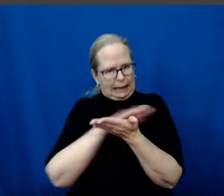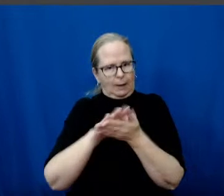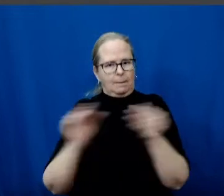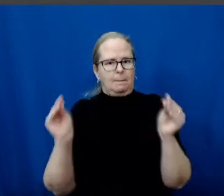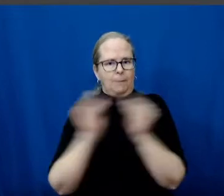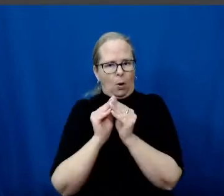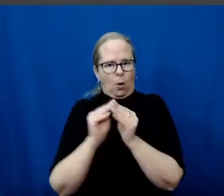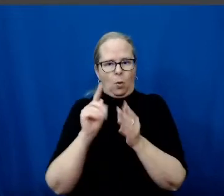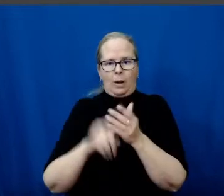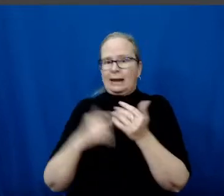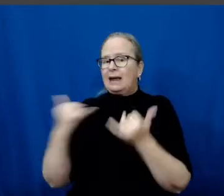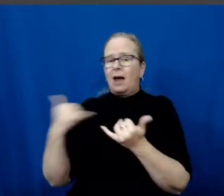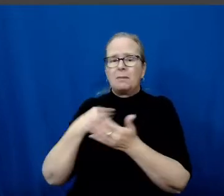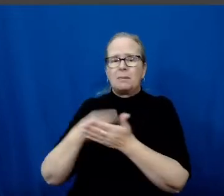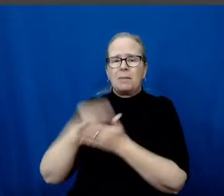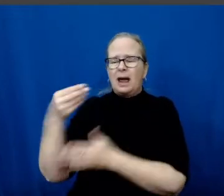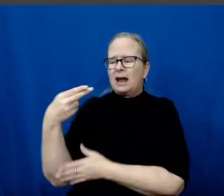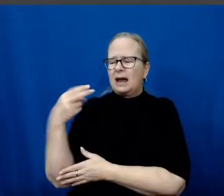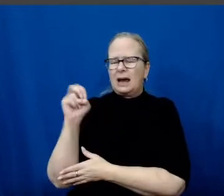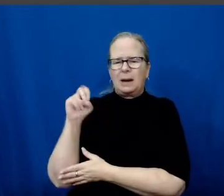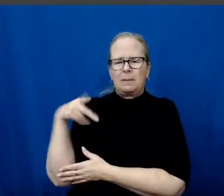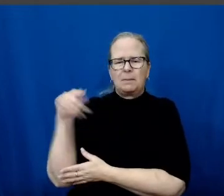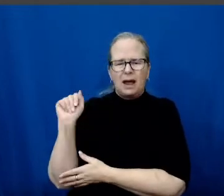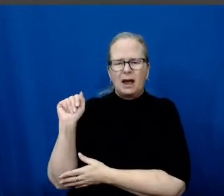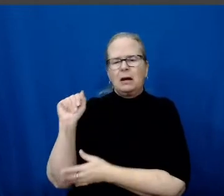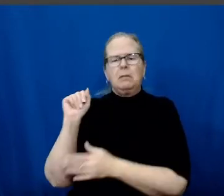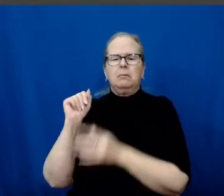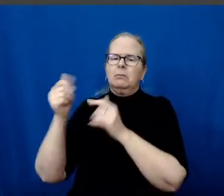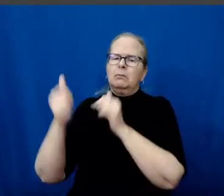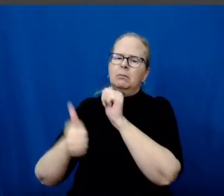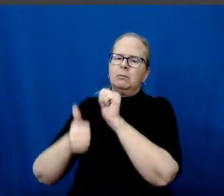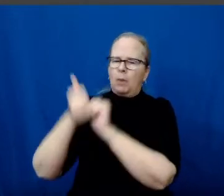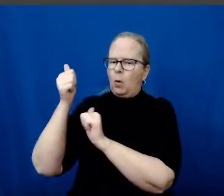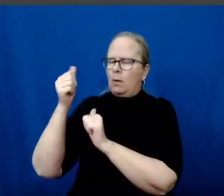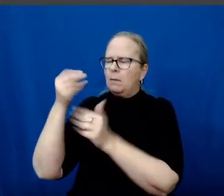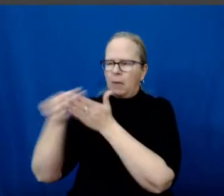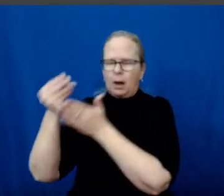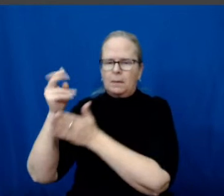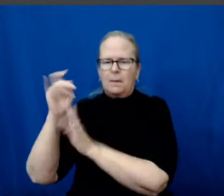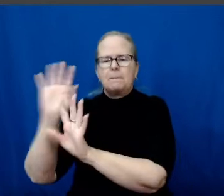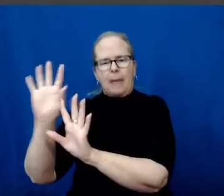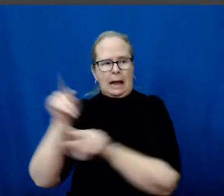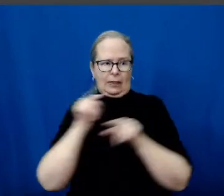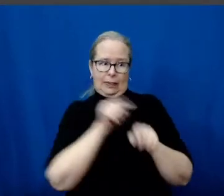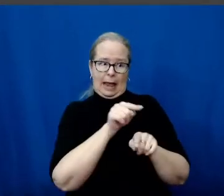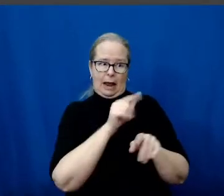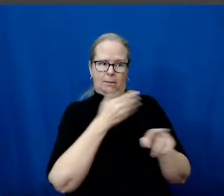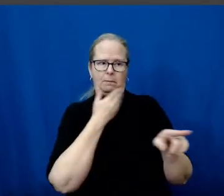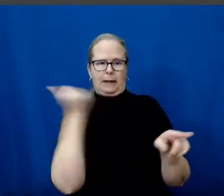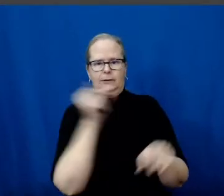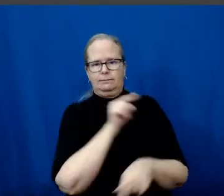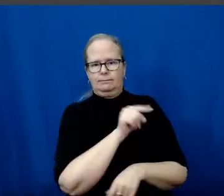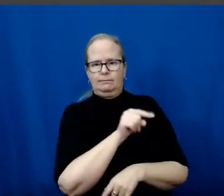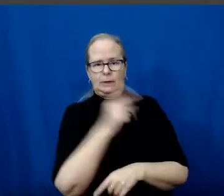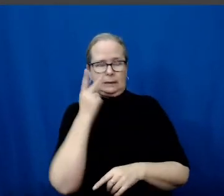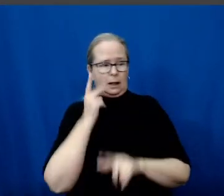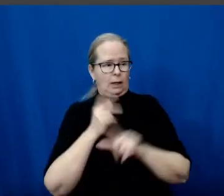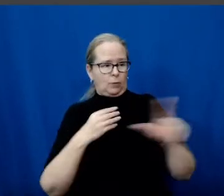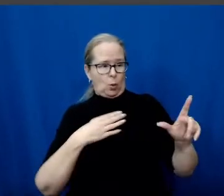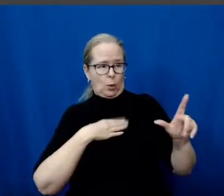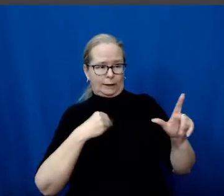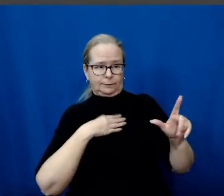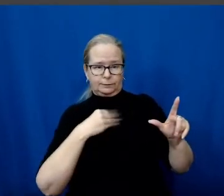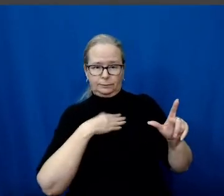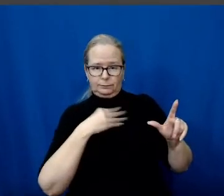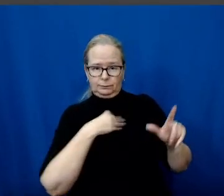you see there, the white one, actually was being lent to my neighbor because they had a case in their household, and we're using it there. So the